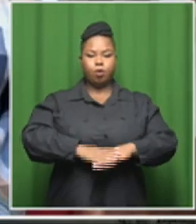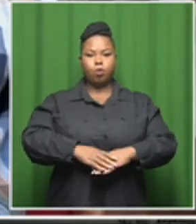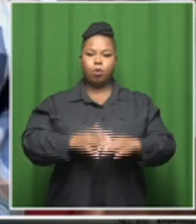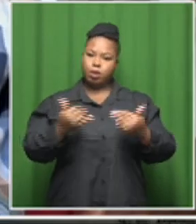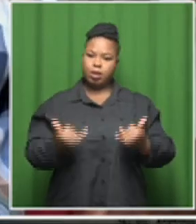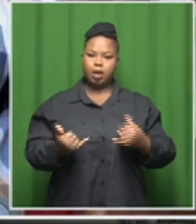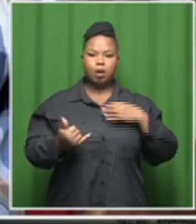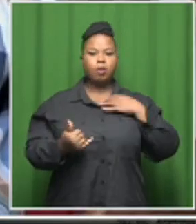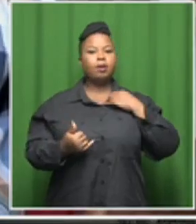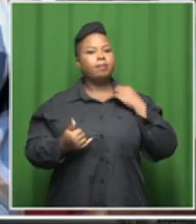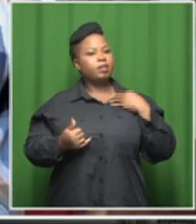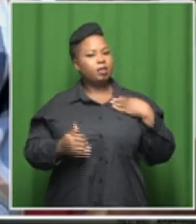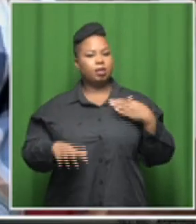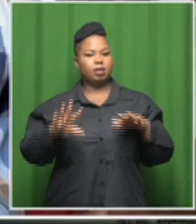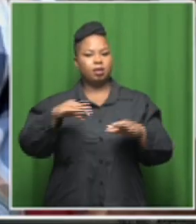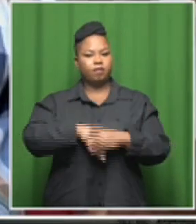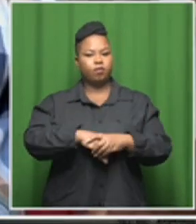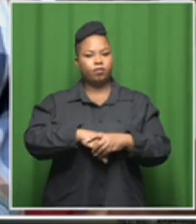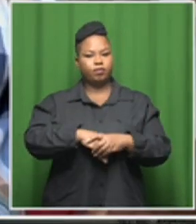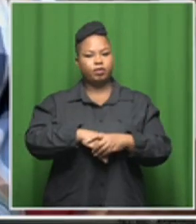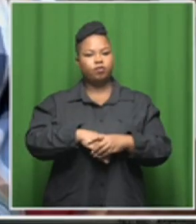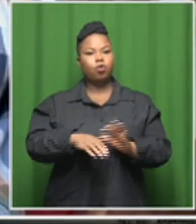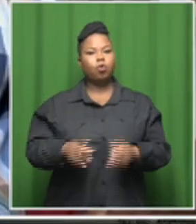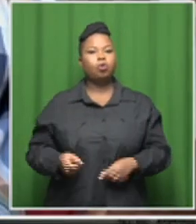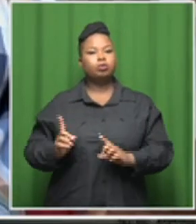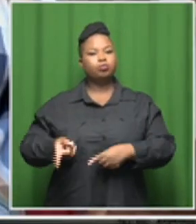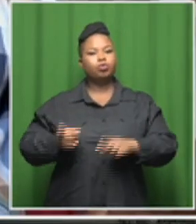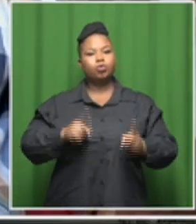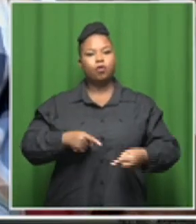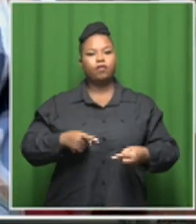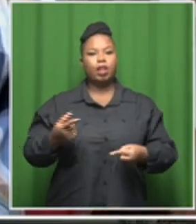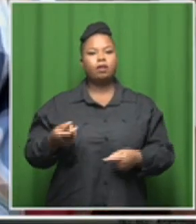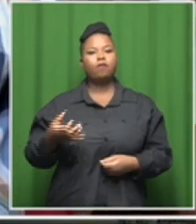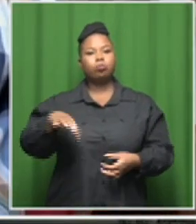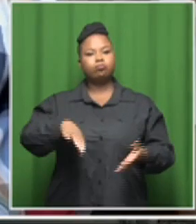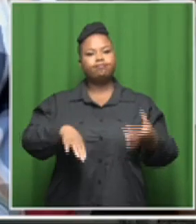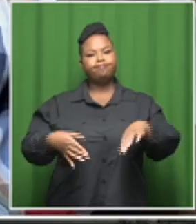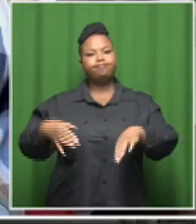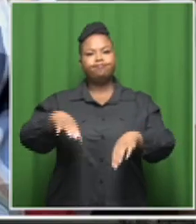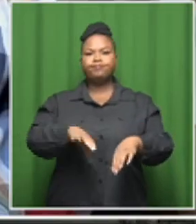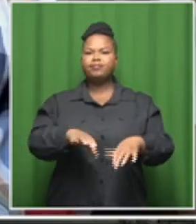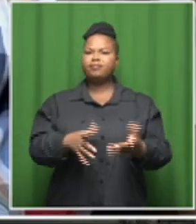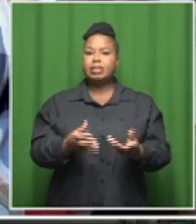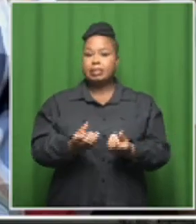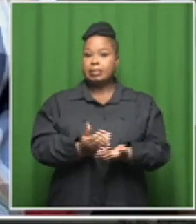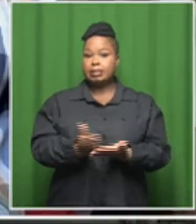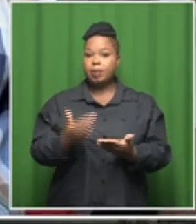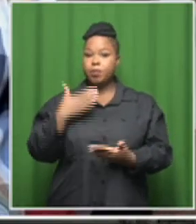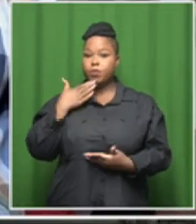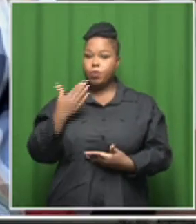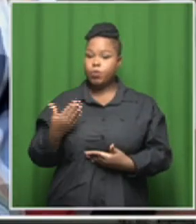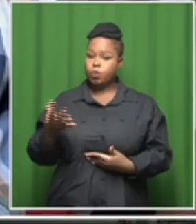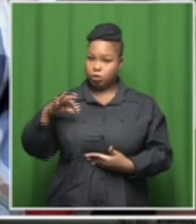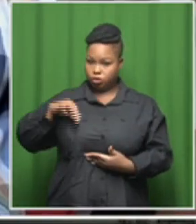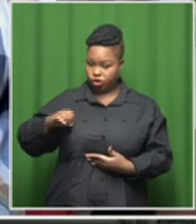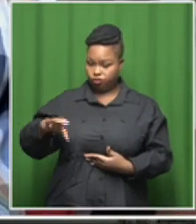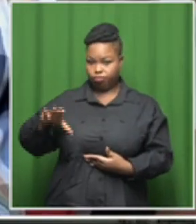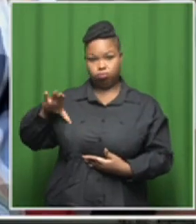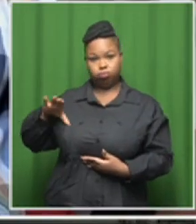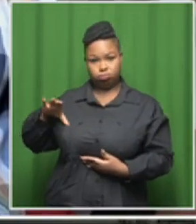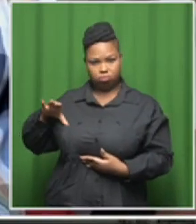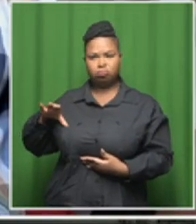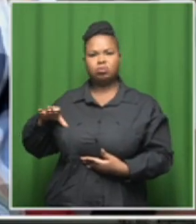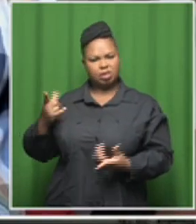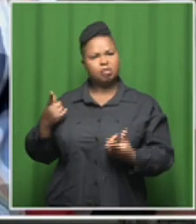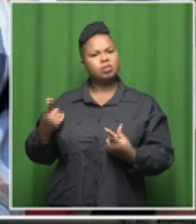increasingly being attracted towards Stokvels, and also individuals across higher income brackets. What do you think